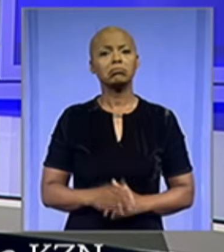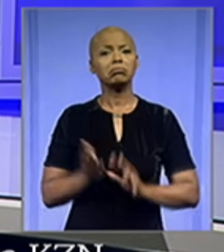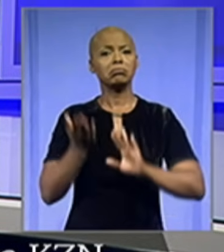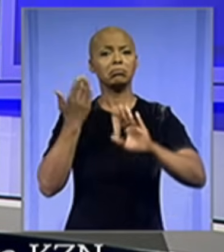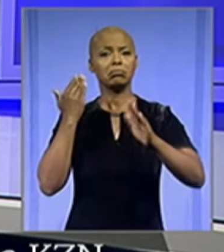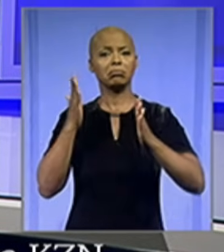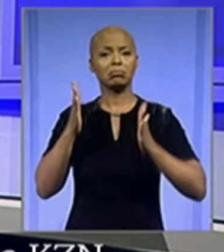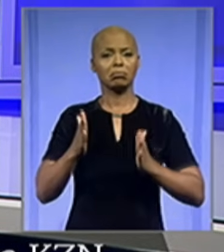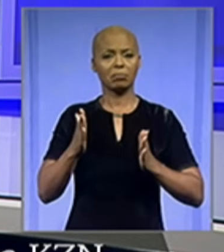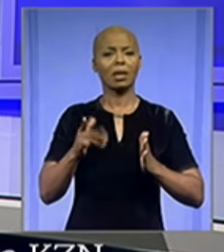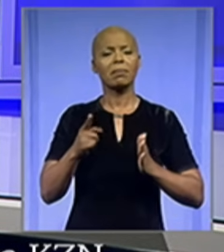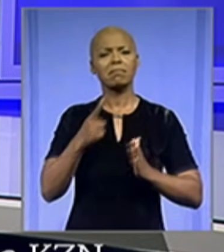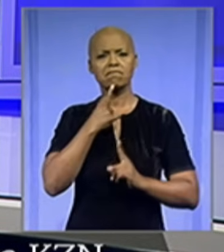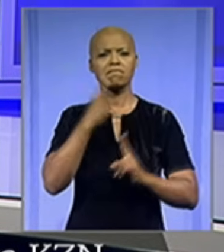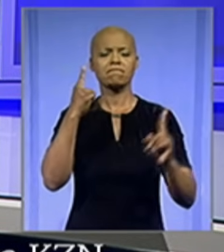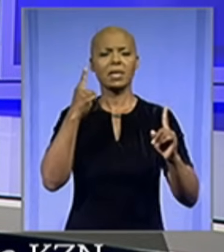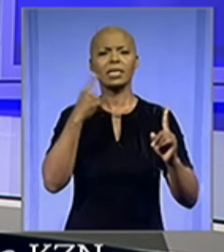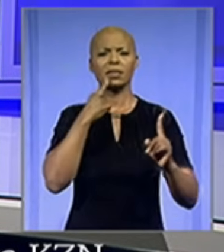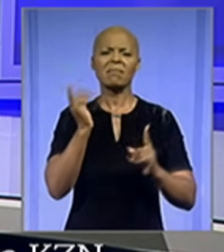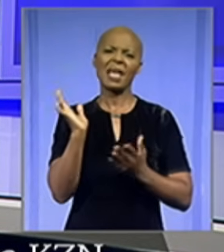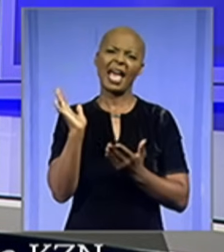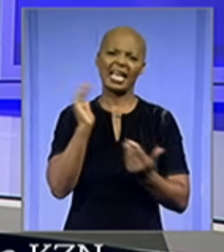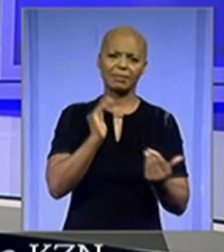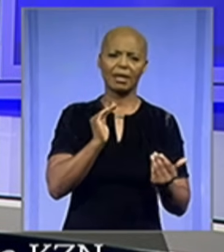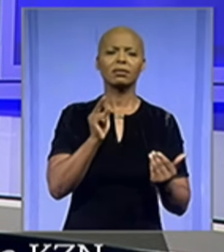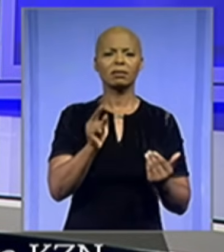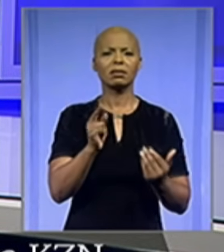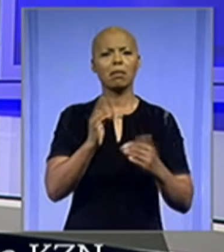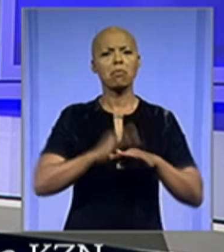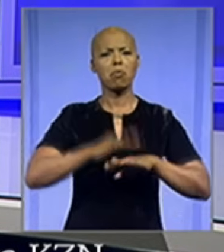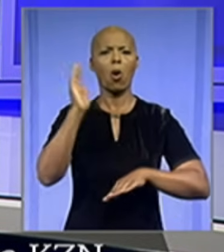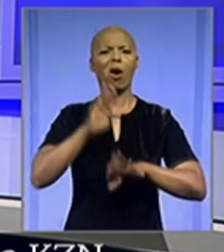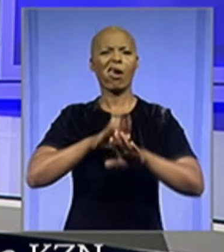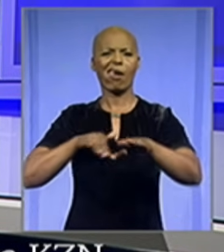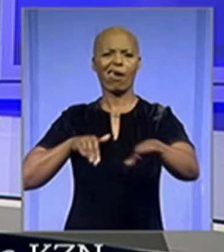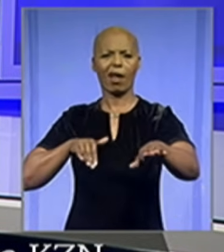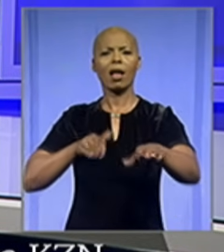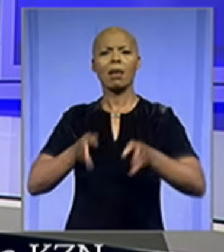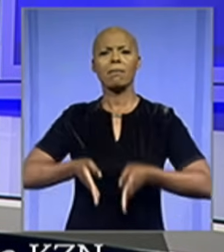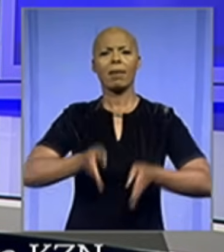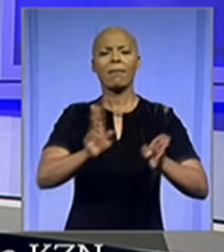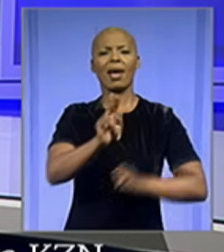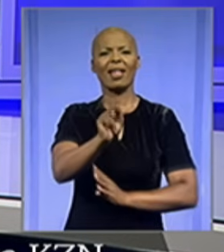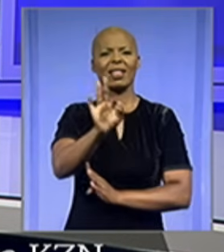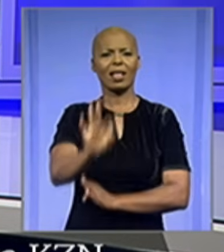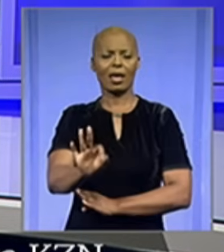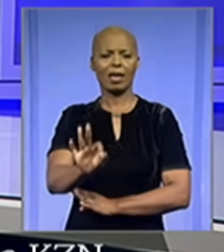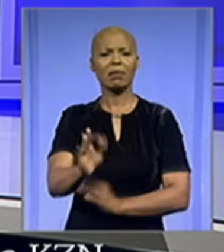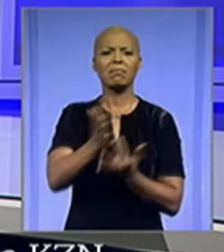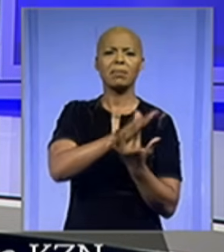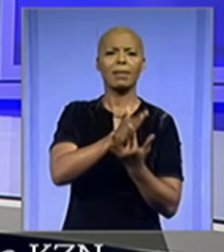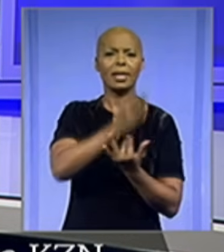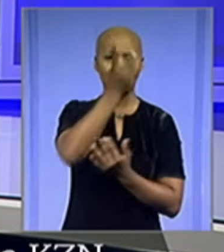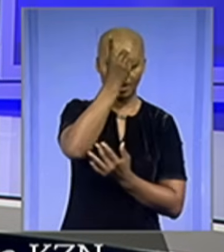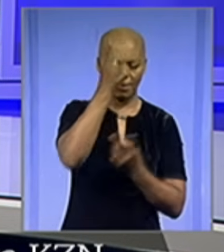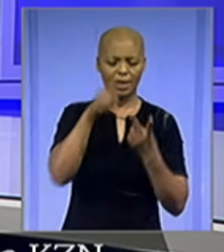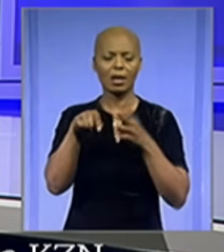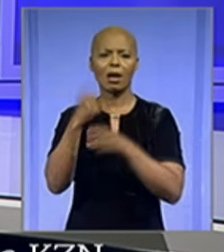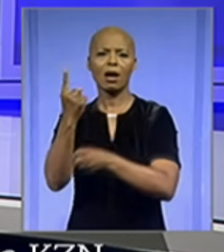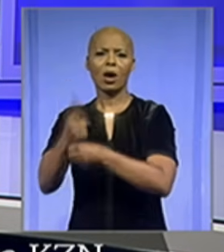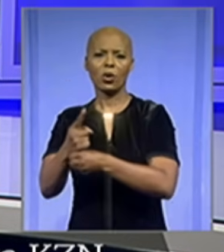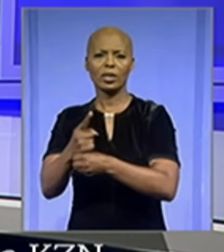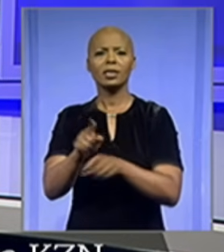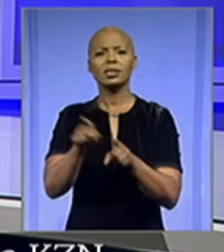kwa profenseng eo ba re ba solofetse selo se se kwa godimo sa pharakano kwa tselafefong ya N3 magareng ga Durban le Gauteng